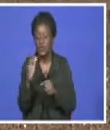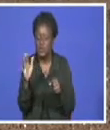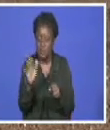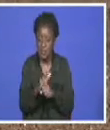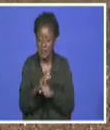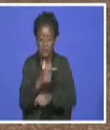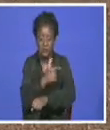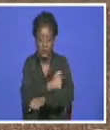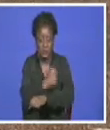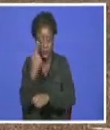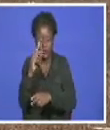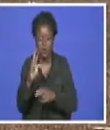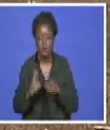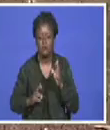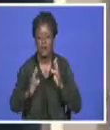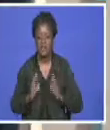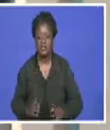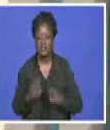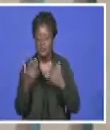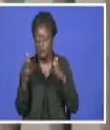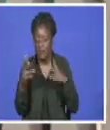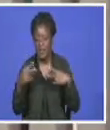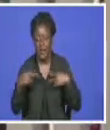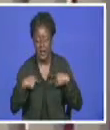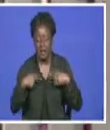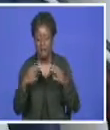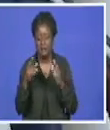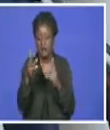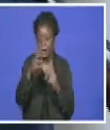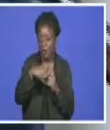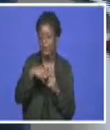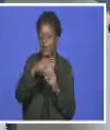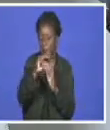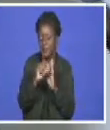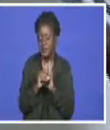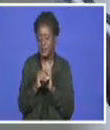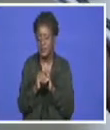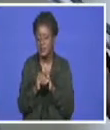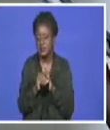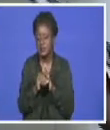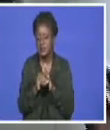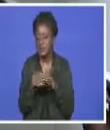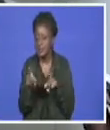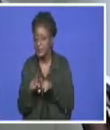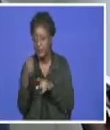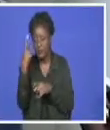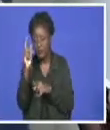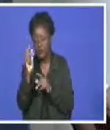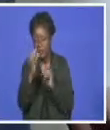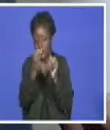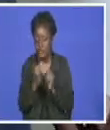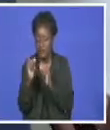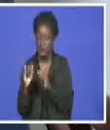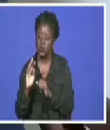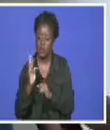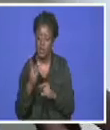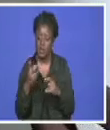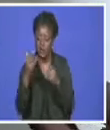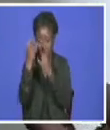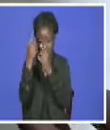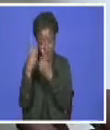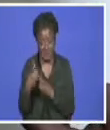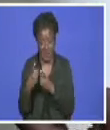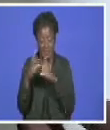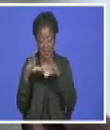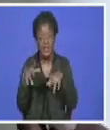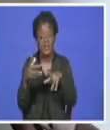for those residents already with appointments. Even for the individuals that we have already decided can receive the vaccine,